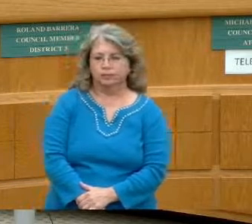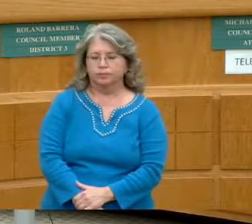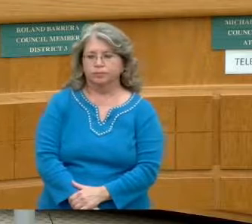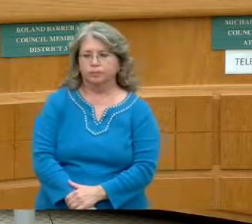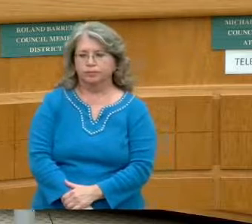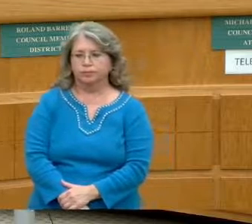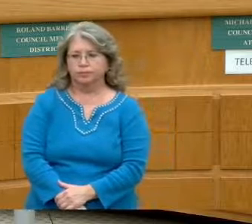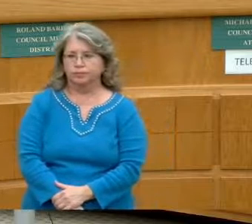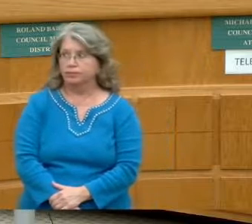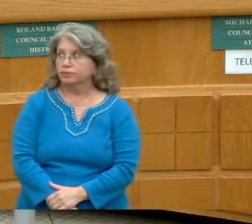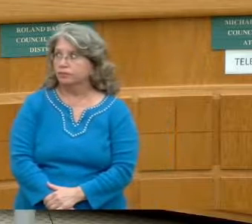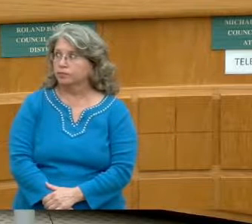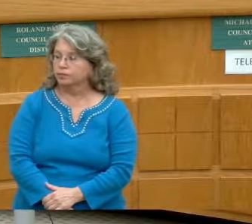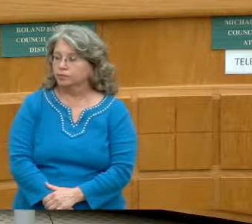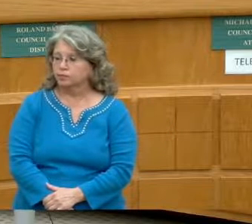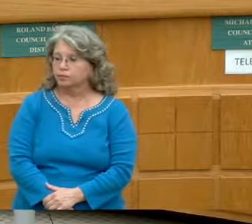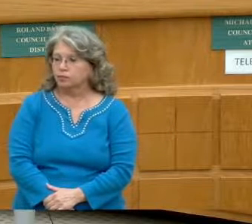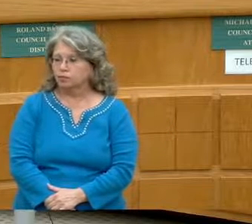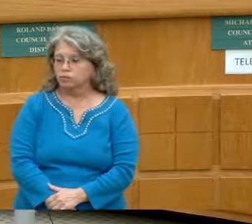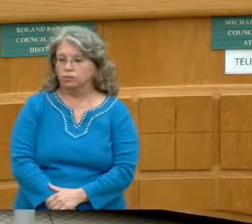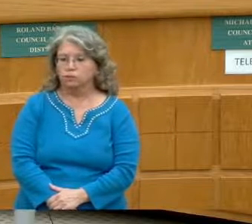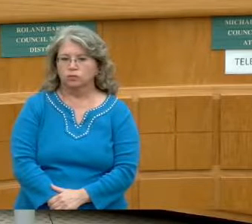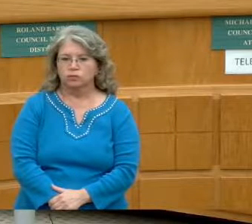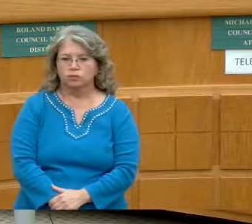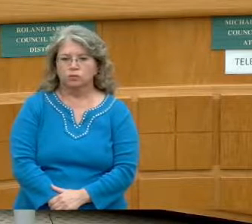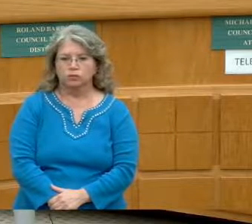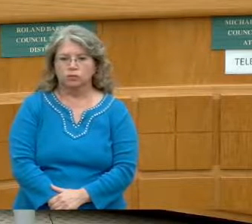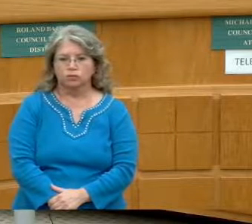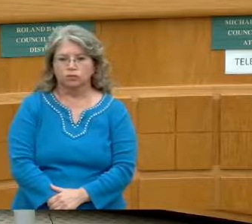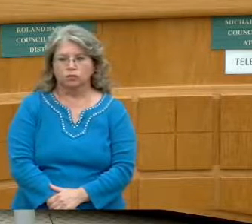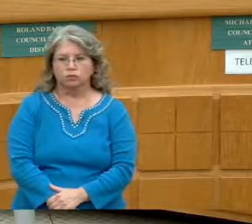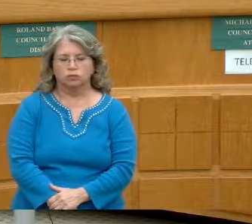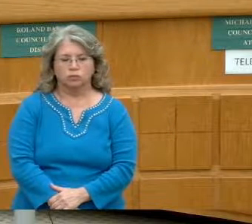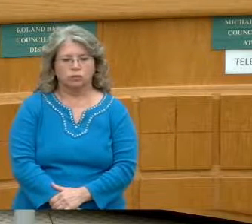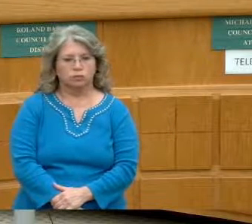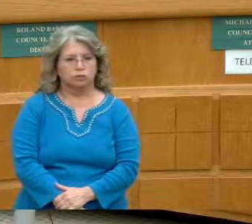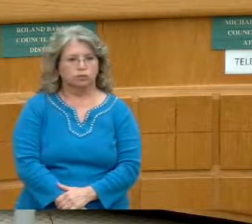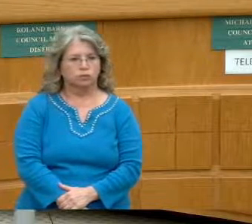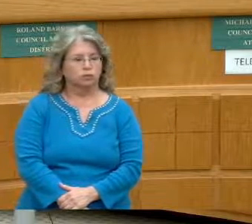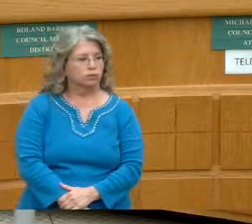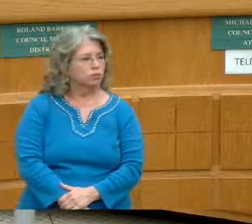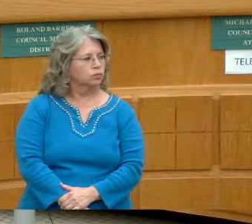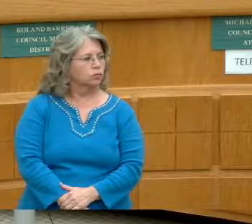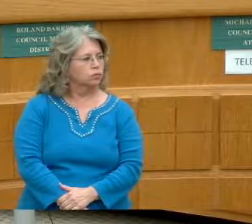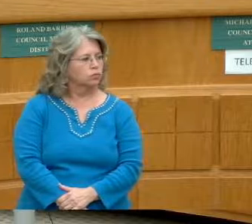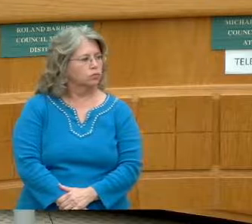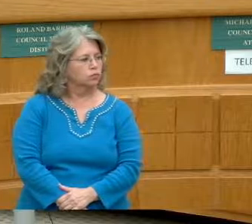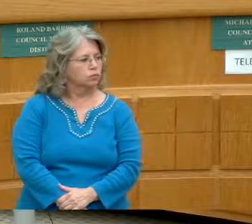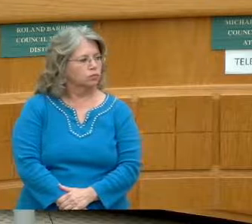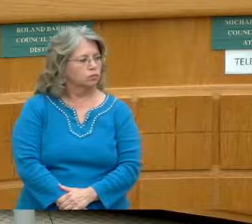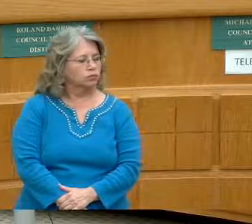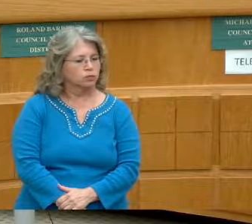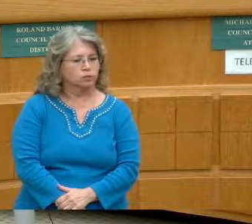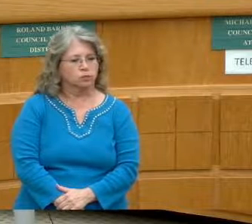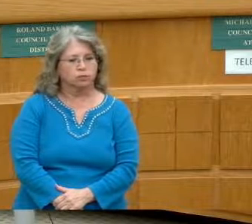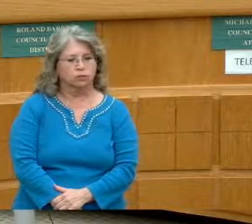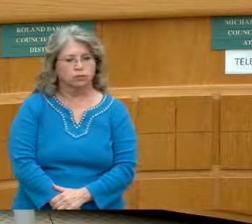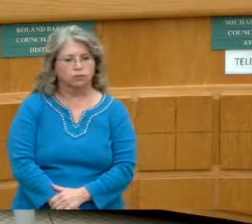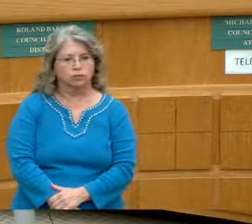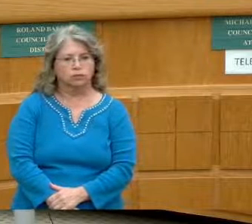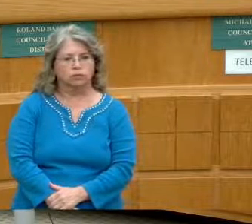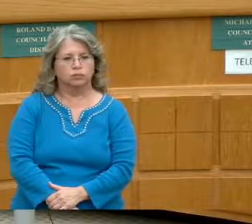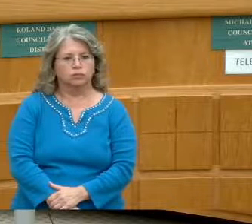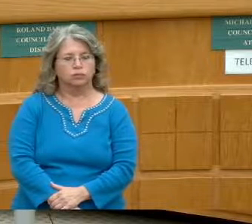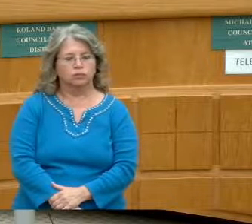ya que podremos reabrir el Estado de manera segura al ver los números de casos positivos, ya que se nota. Y a los residentes del condado por su